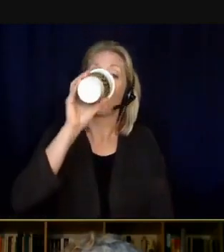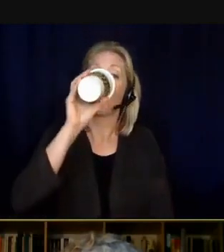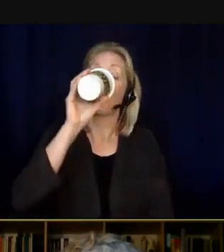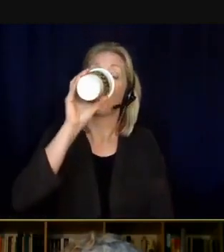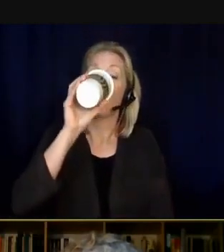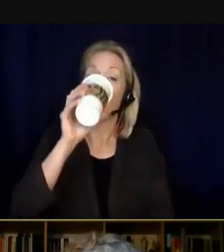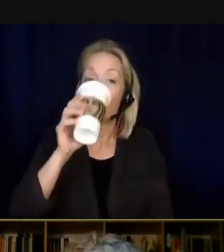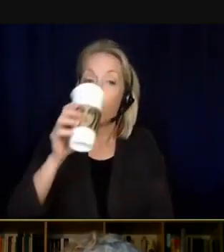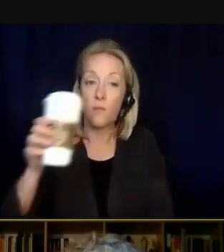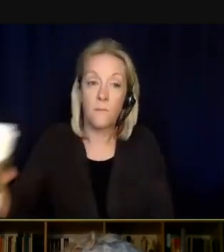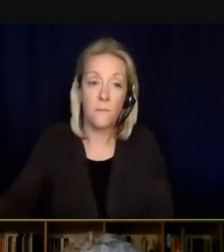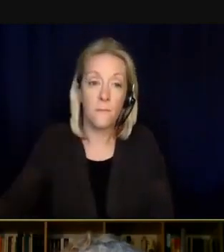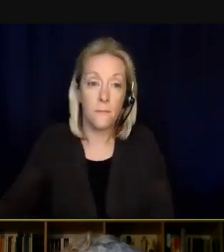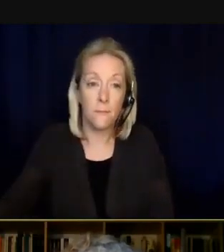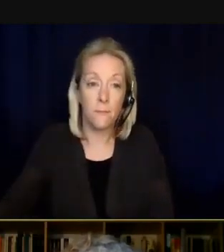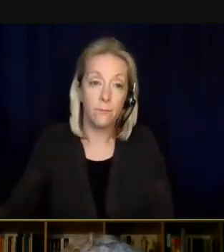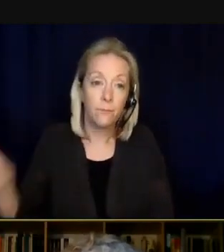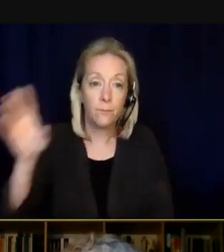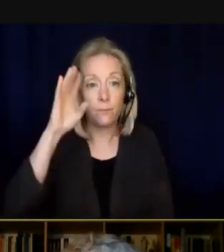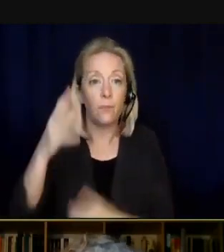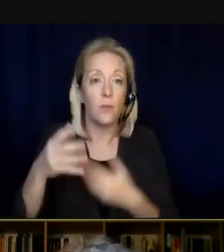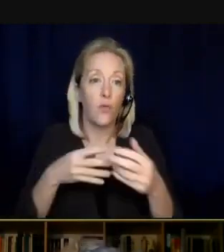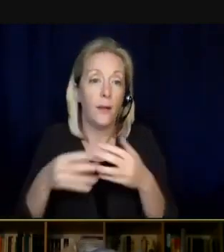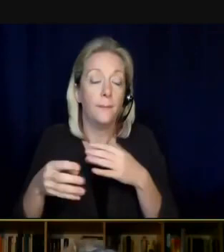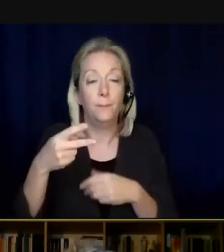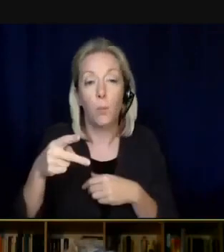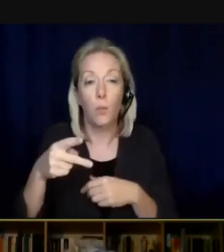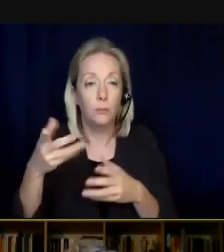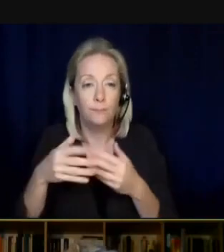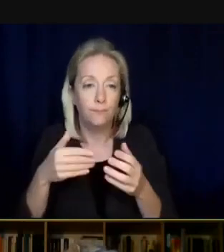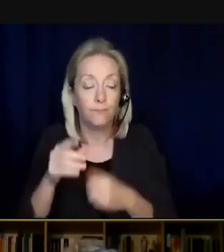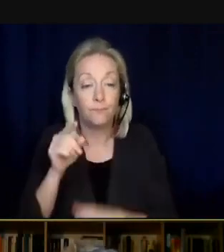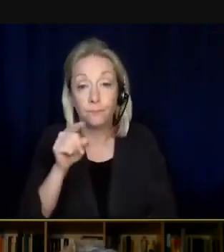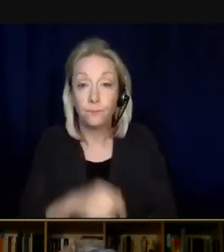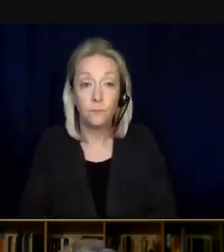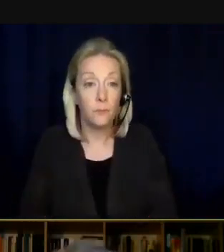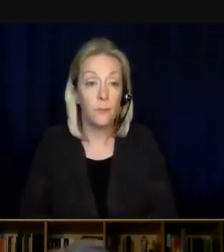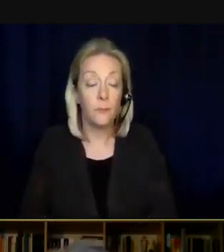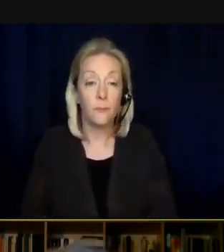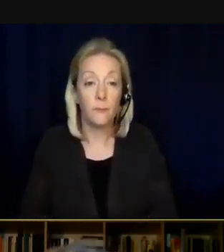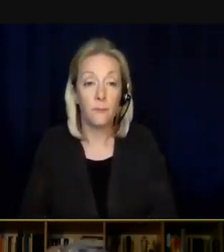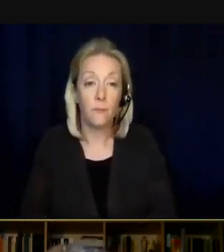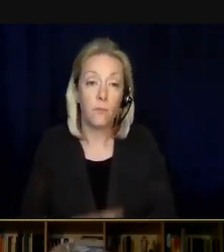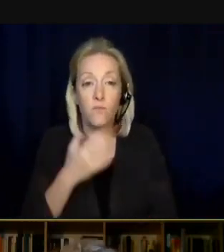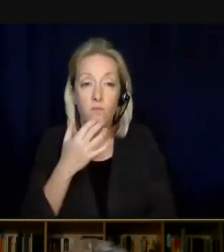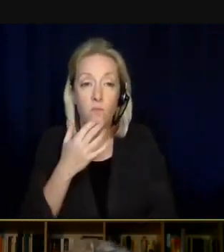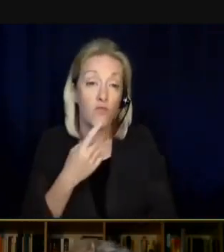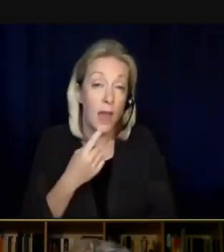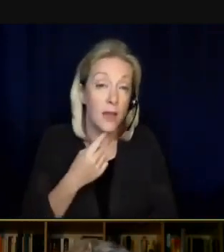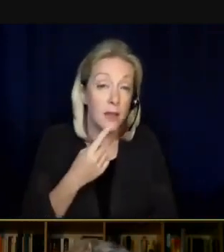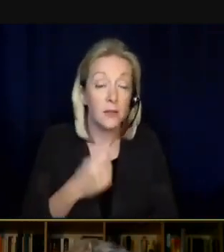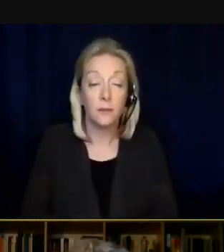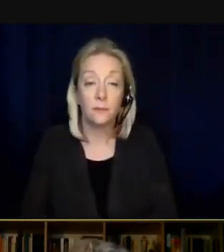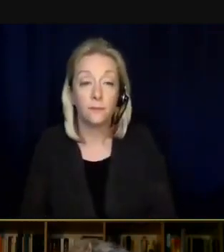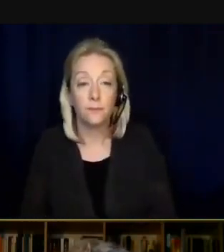gray, let's see, purple. Okay, so here, let's see, you know, look for red,